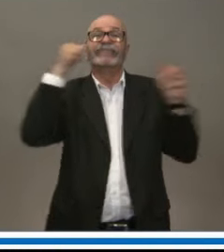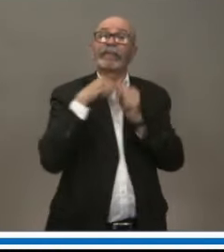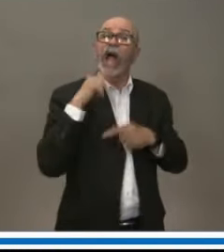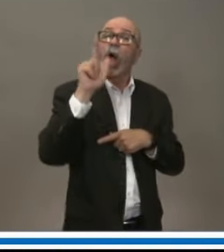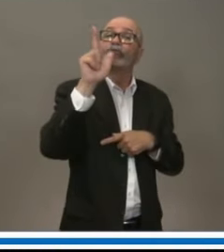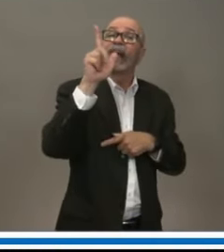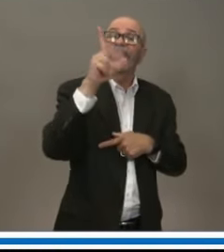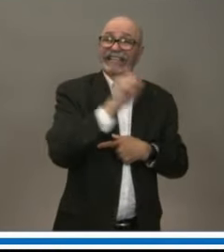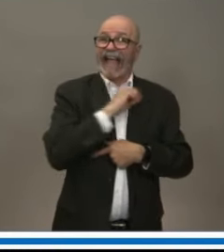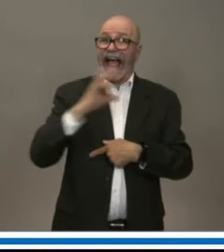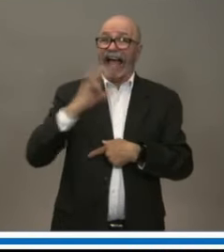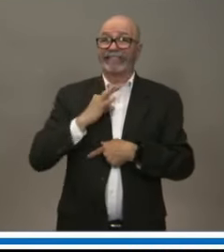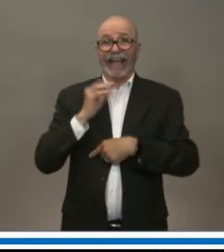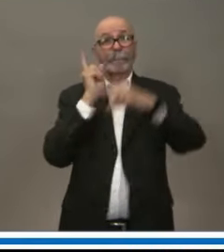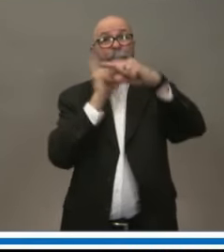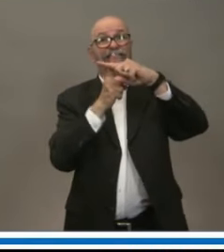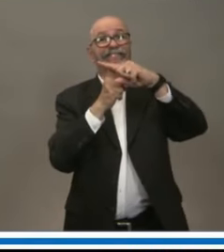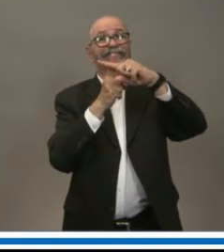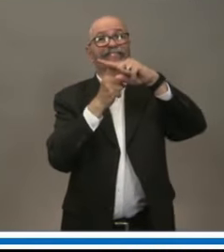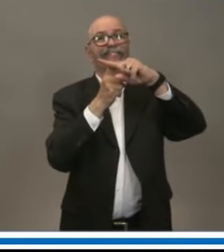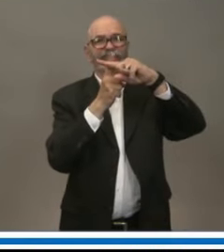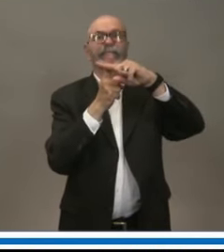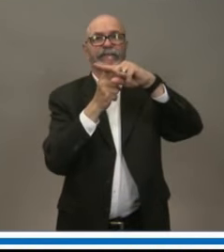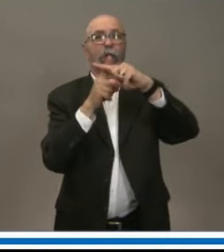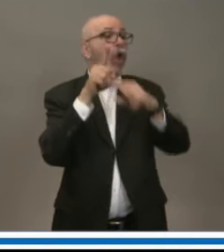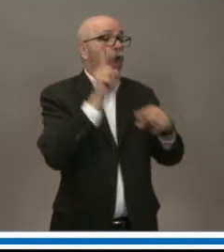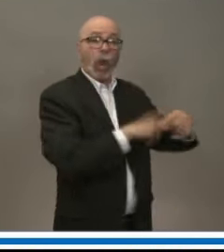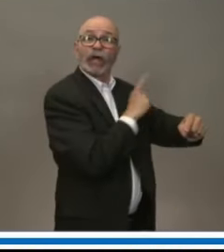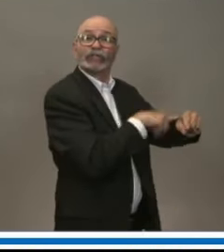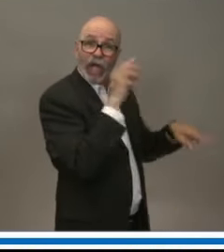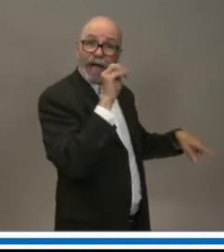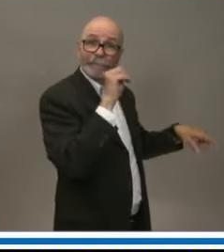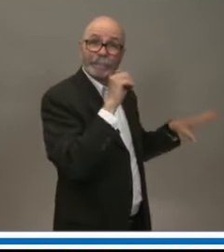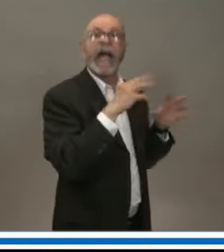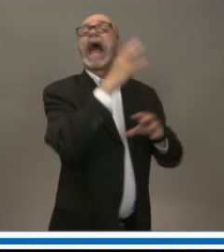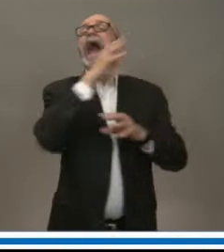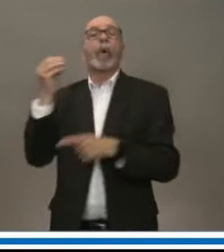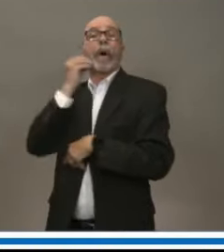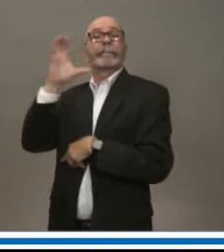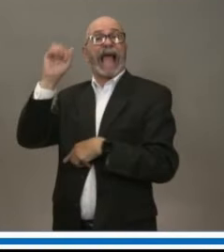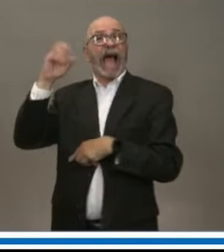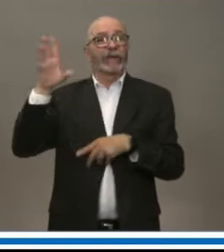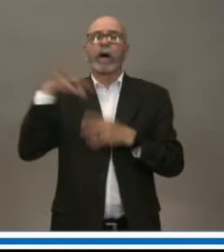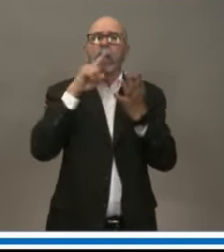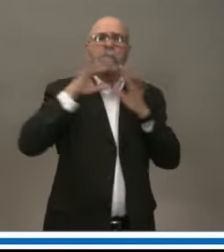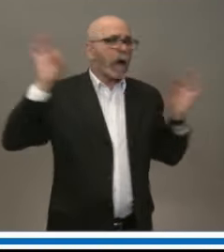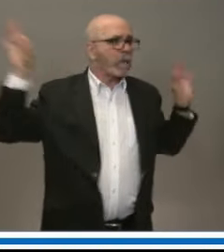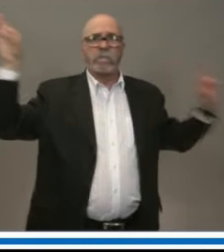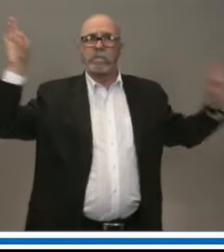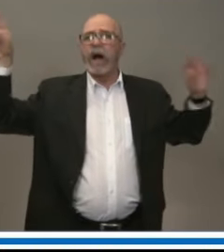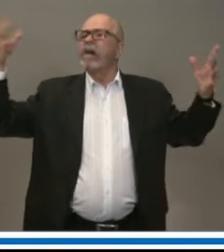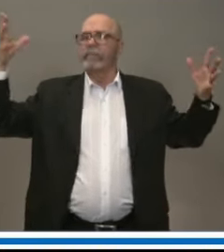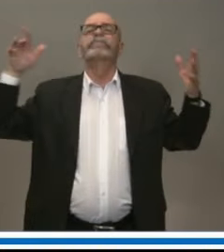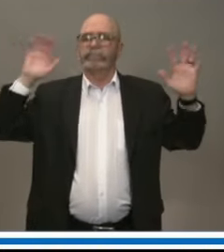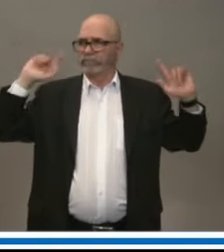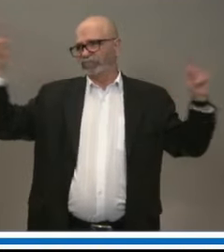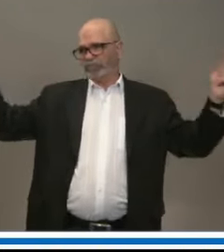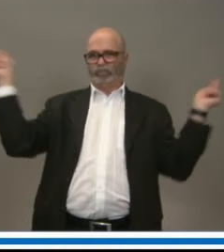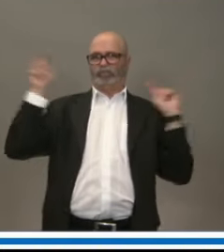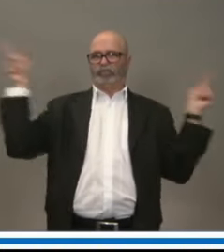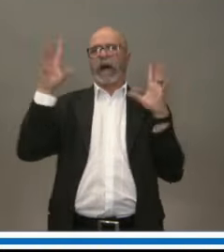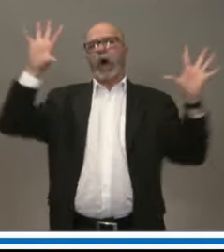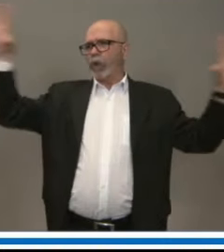both long-term care employees as well as employees in the home care sector as well. That continuing care table is focused on both